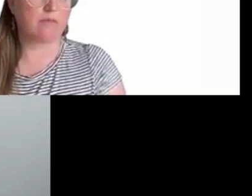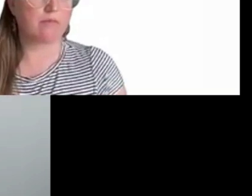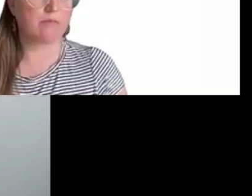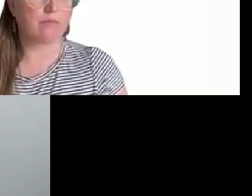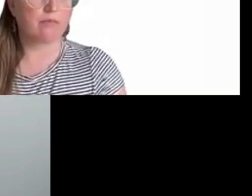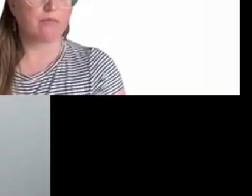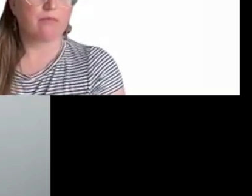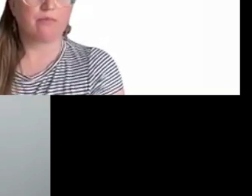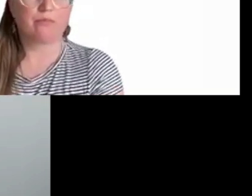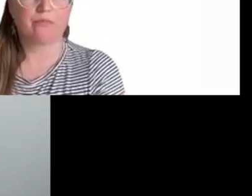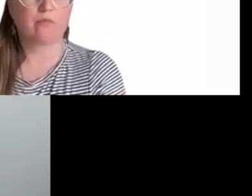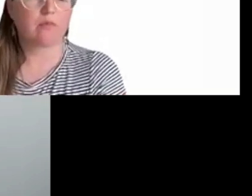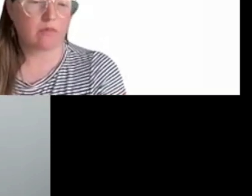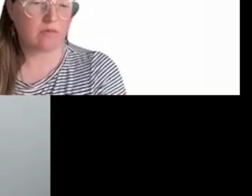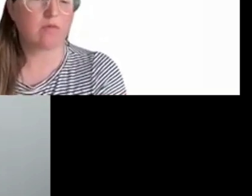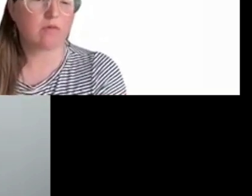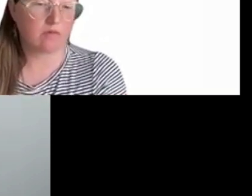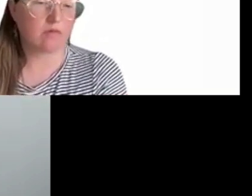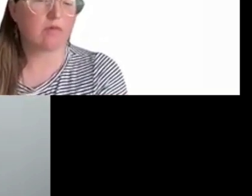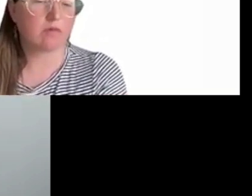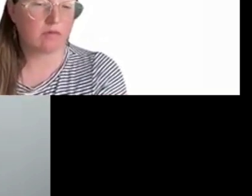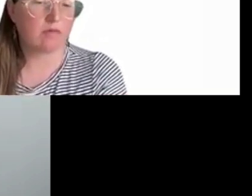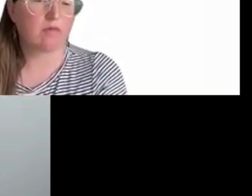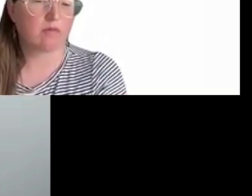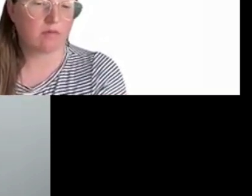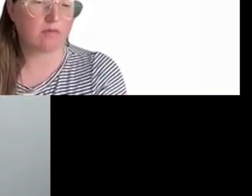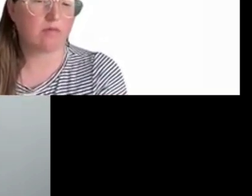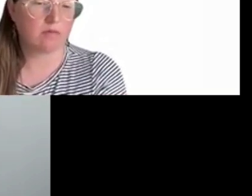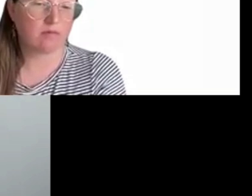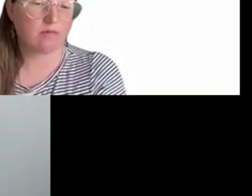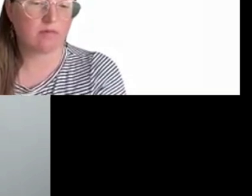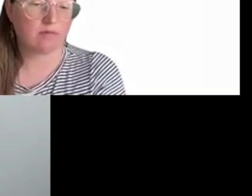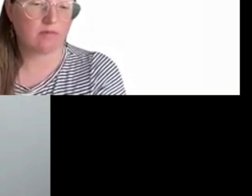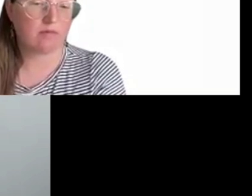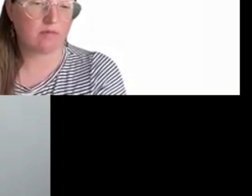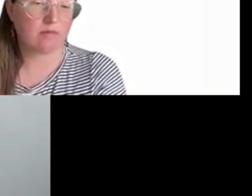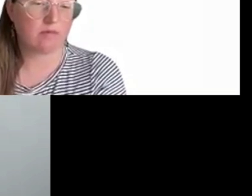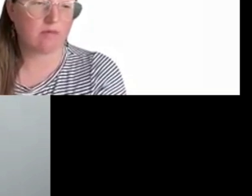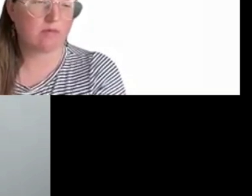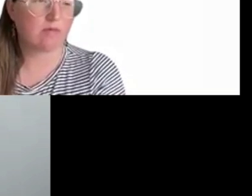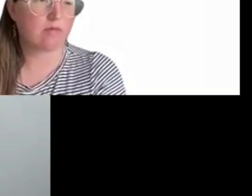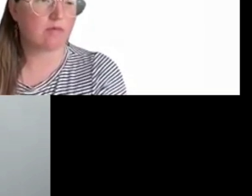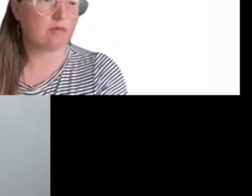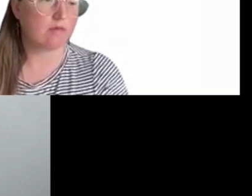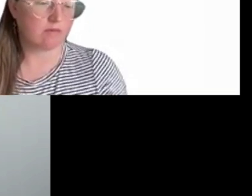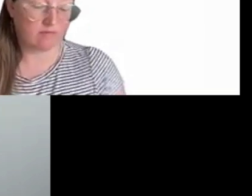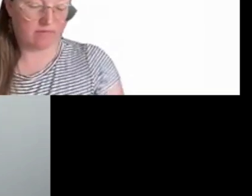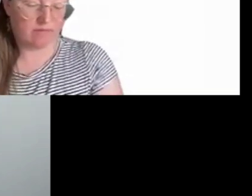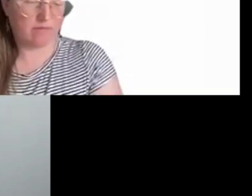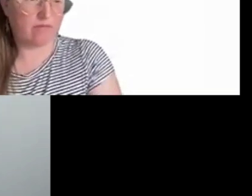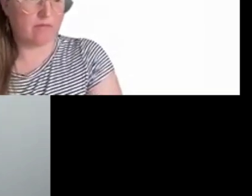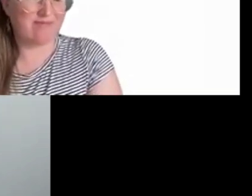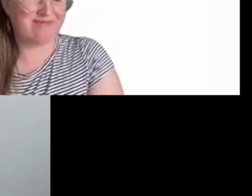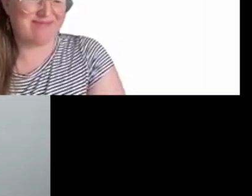on Google and Google family plans, family care plans, wellness plans. However, those can be implemented. It doesn't